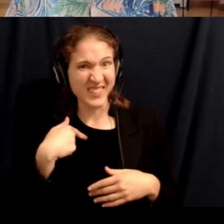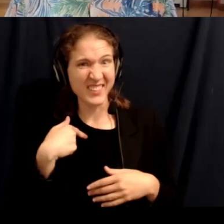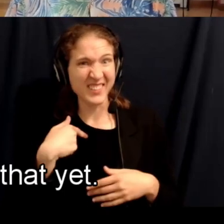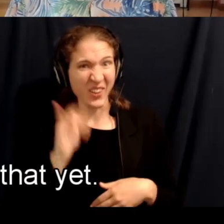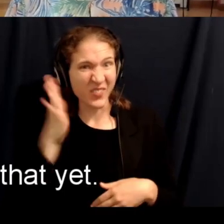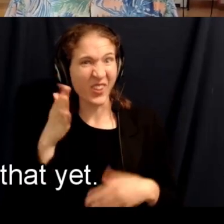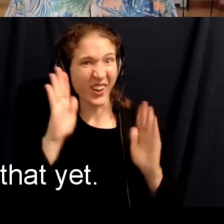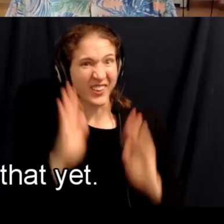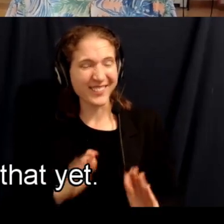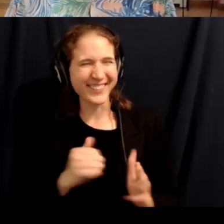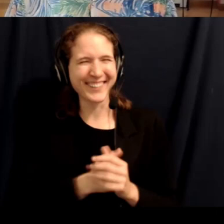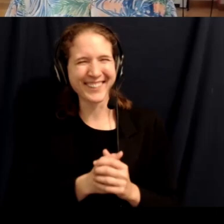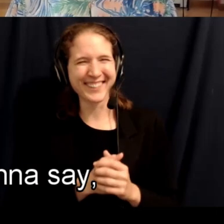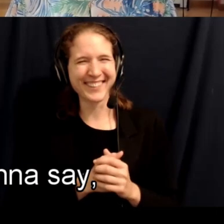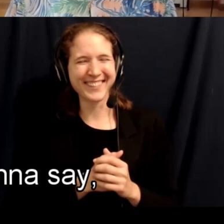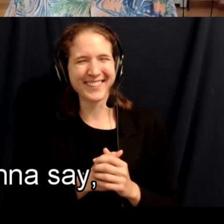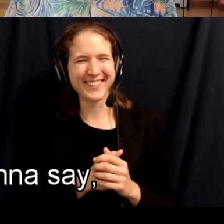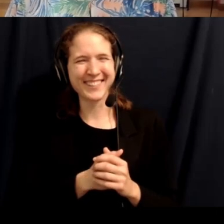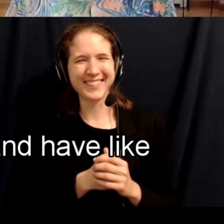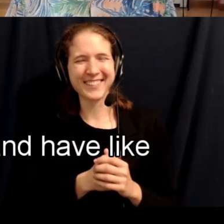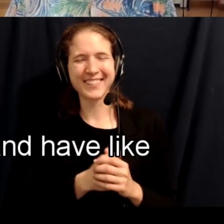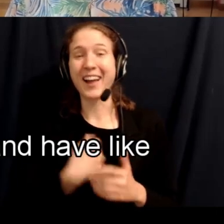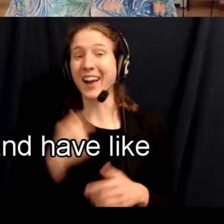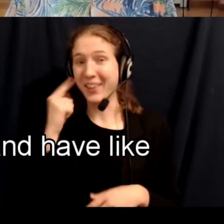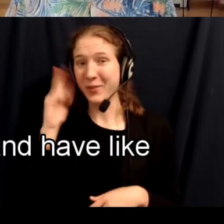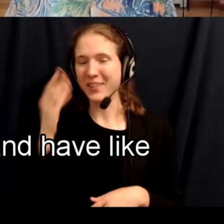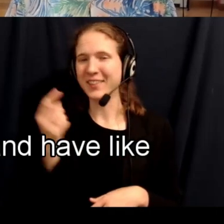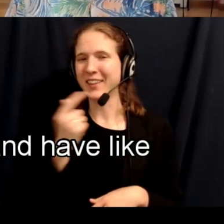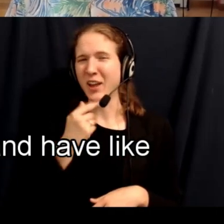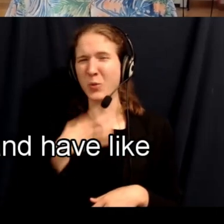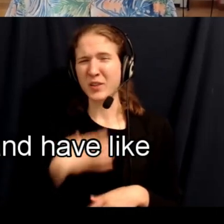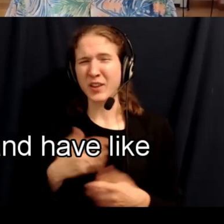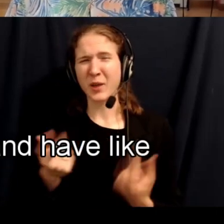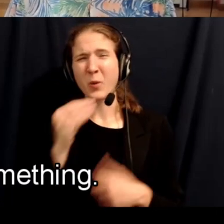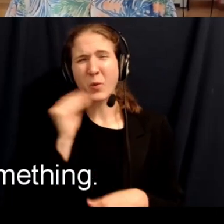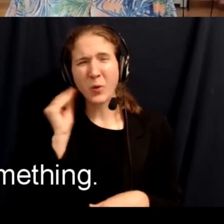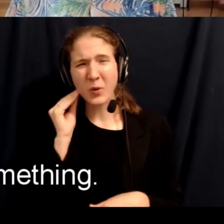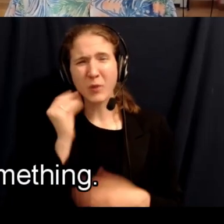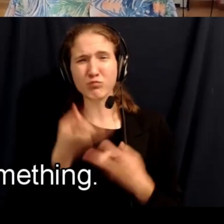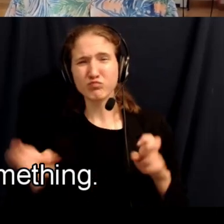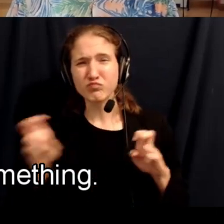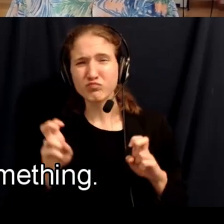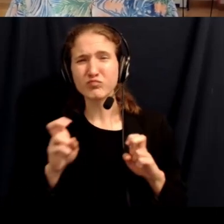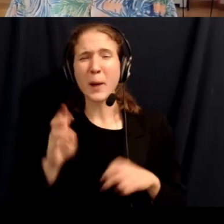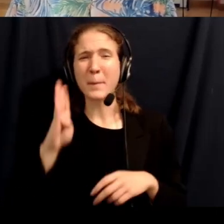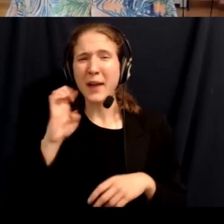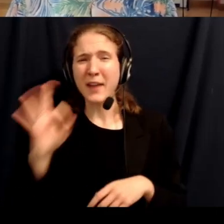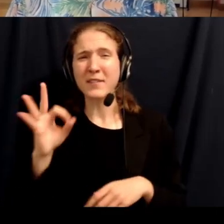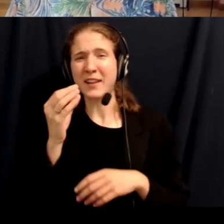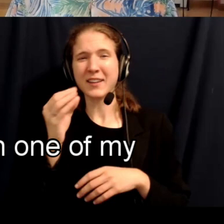awesome, but Oh, they see, haven't done that yet. I thought you were going to say, I wish they'd come home and have like beef bouillon or some sangria or Right?